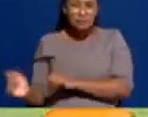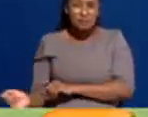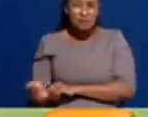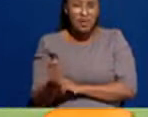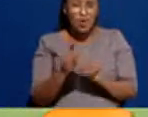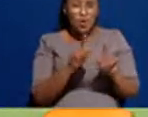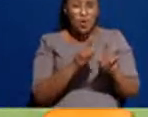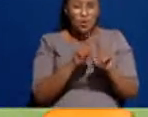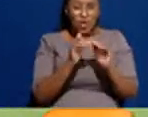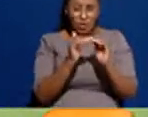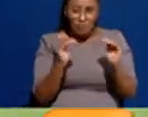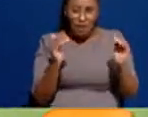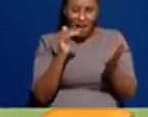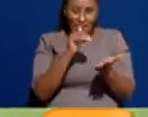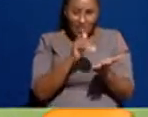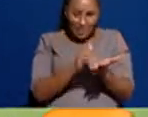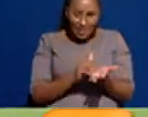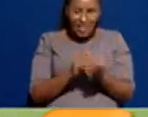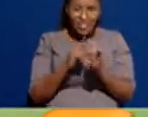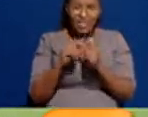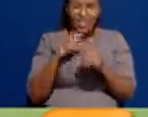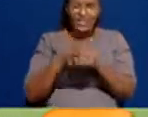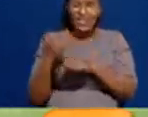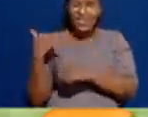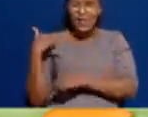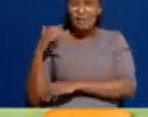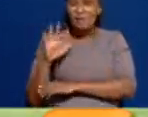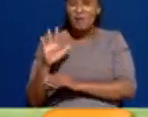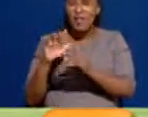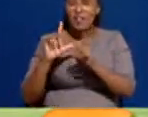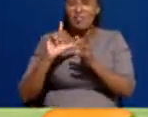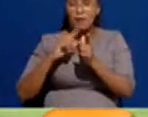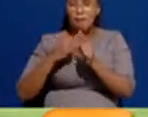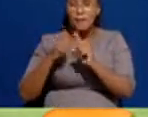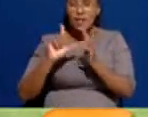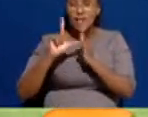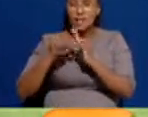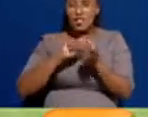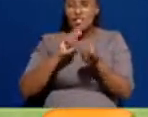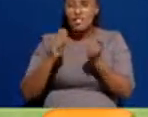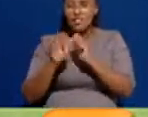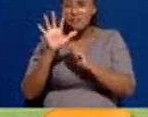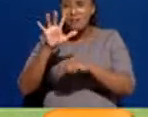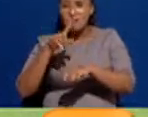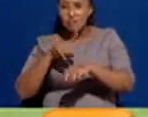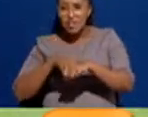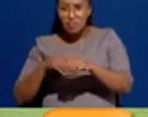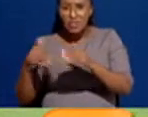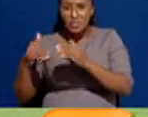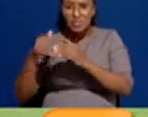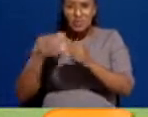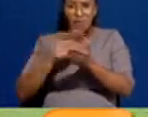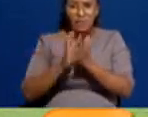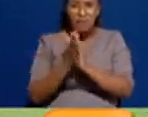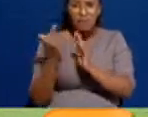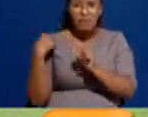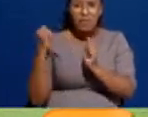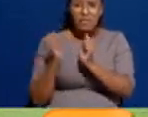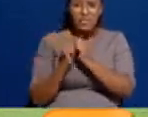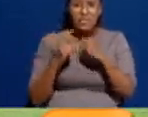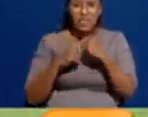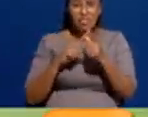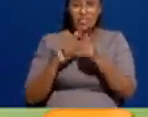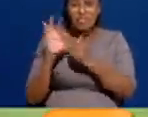They were level again at hole number 5 before the lead exchanged hands 5 times up to hole number 16. The third player